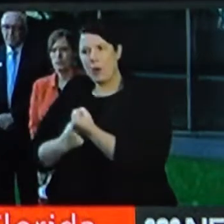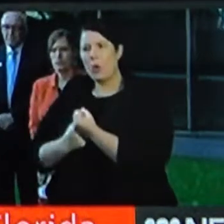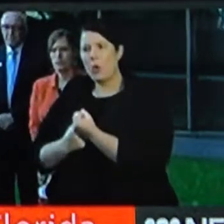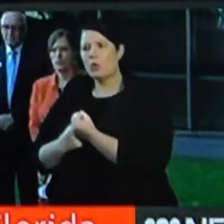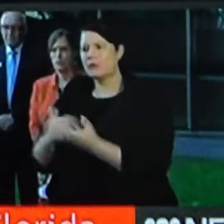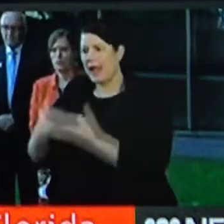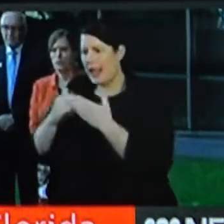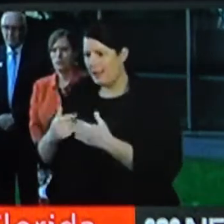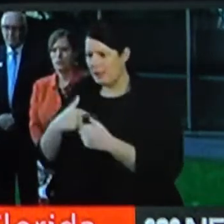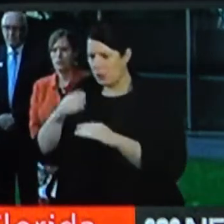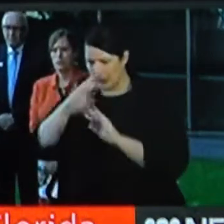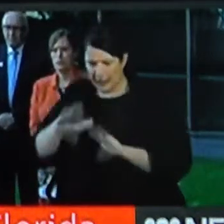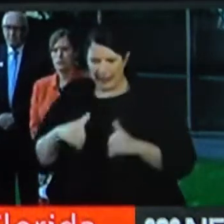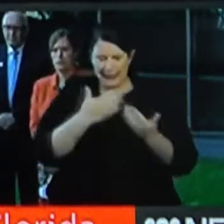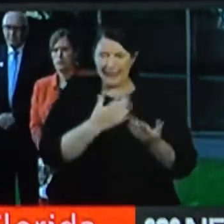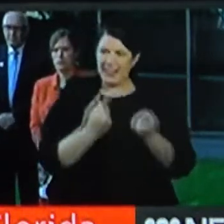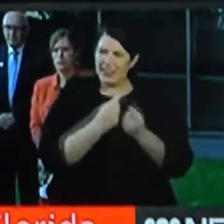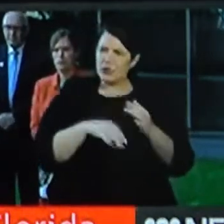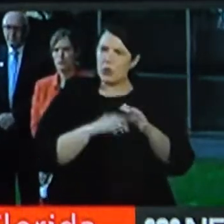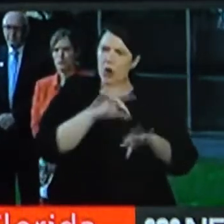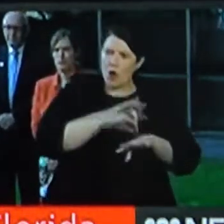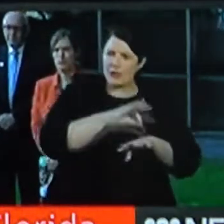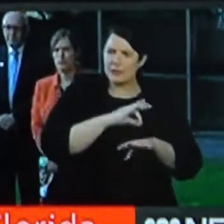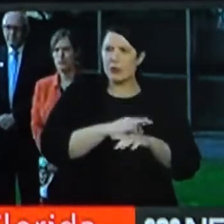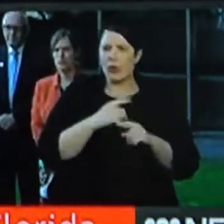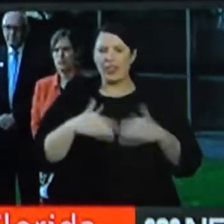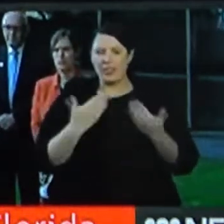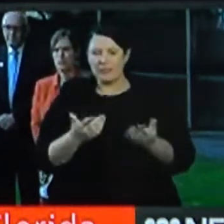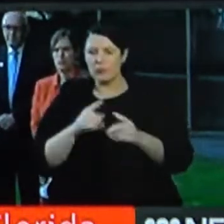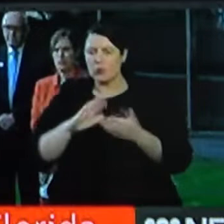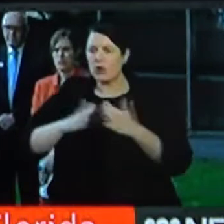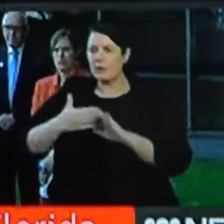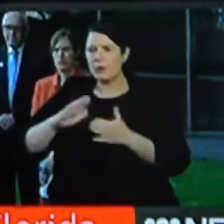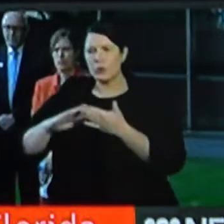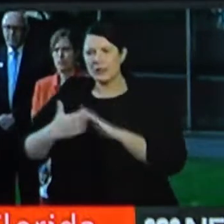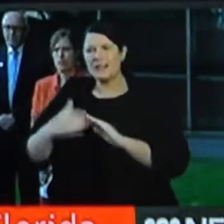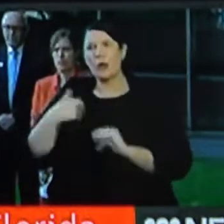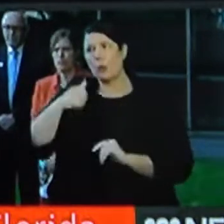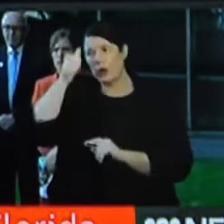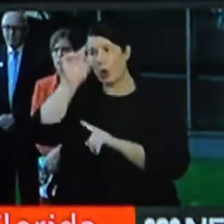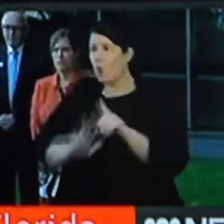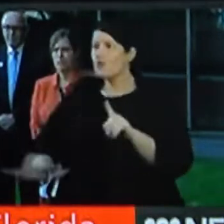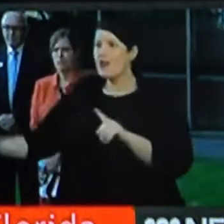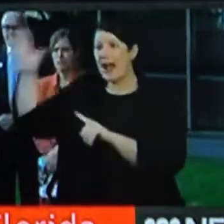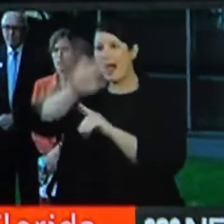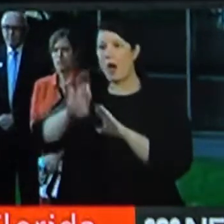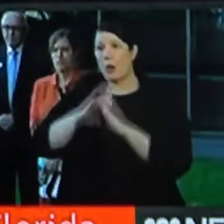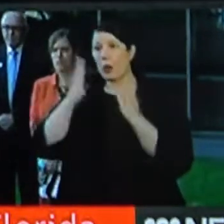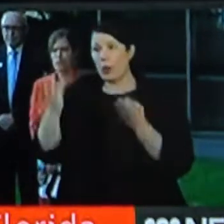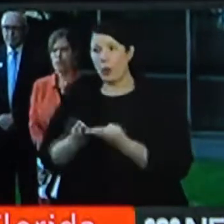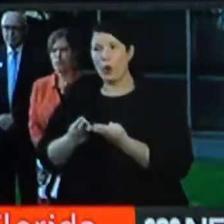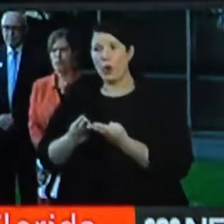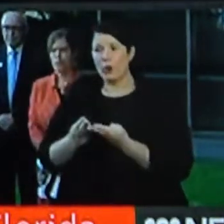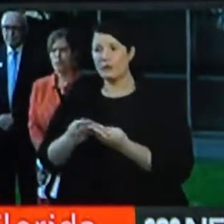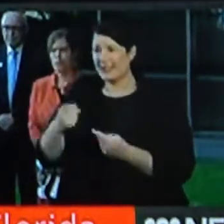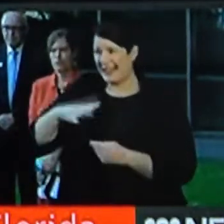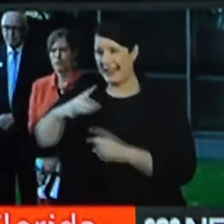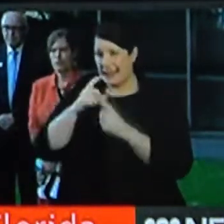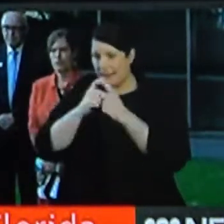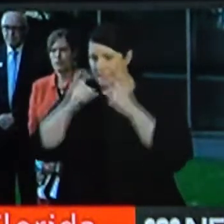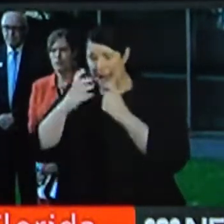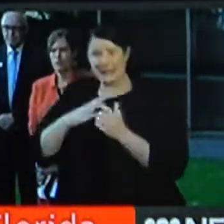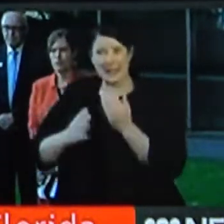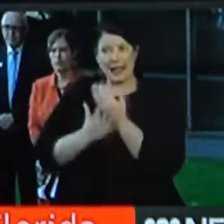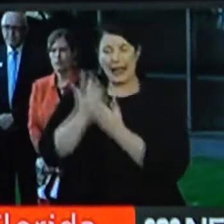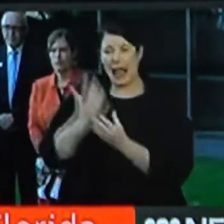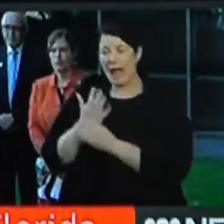up and allow us to get those supplies, because we know that the supply chains around the world are disrupted. Places we used to buy products from no longer